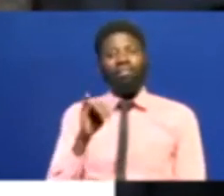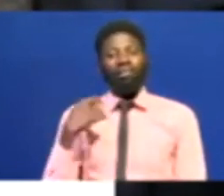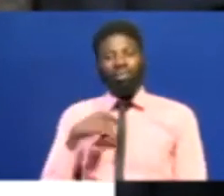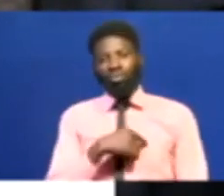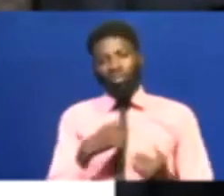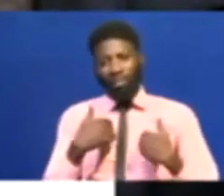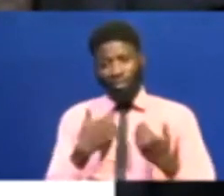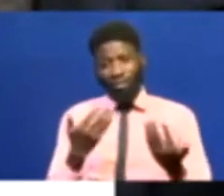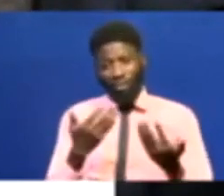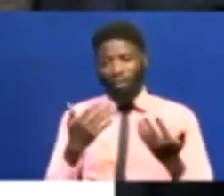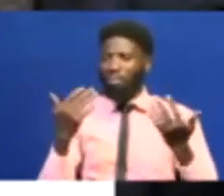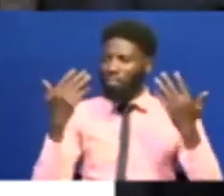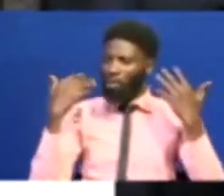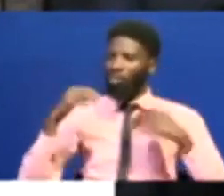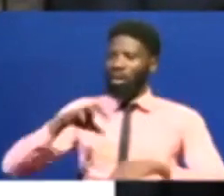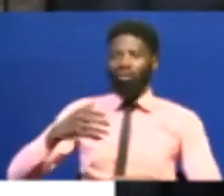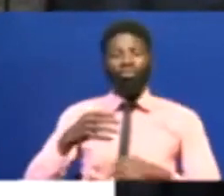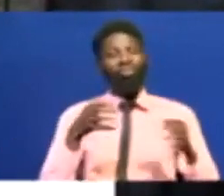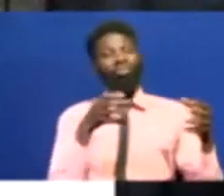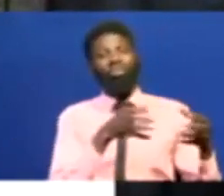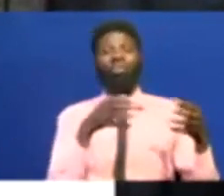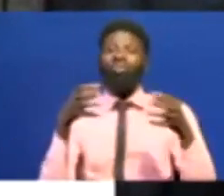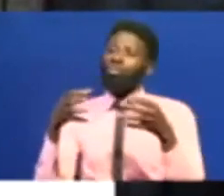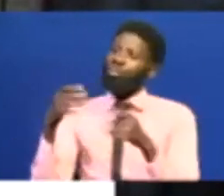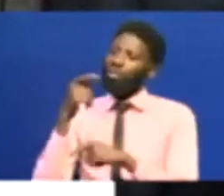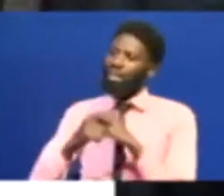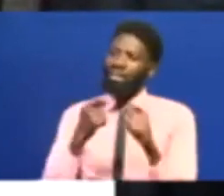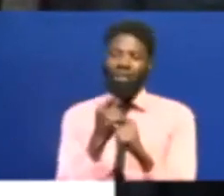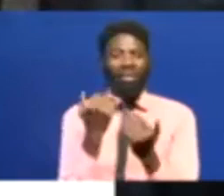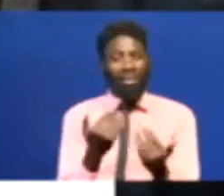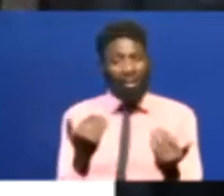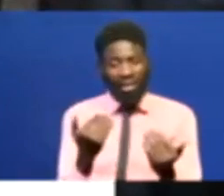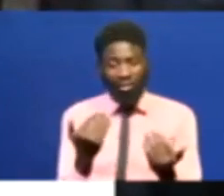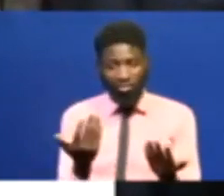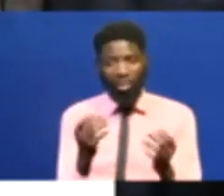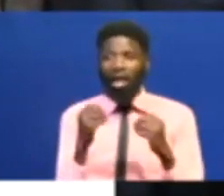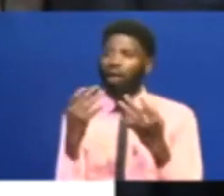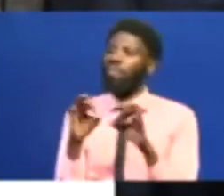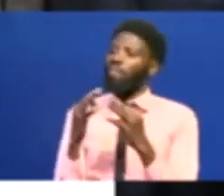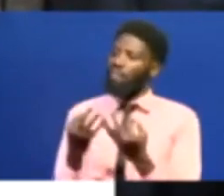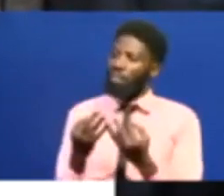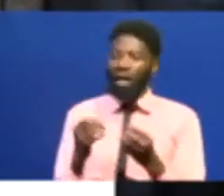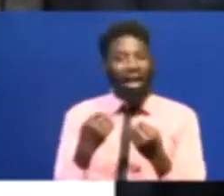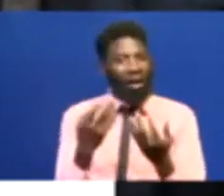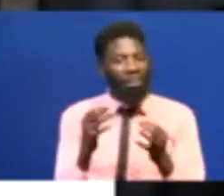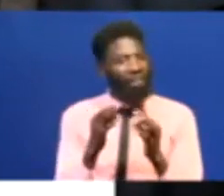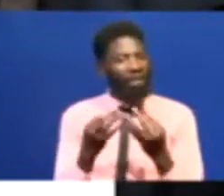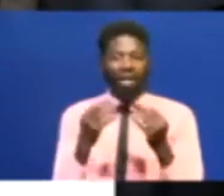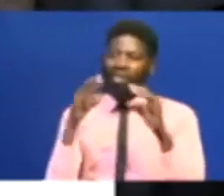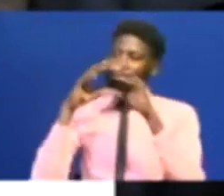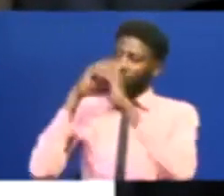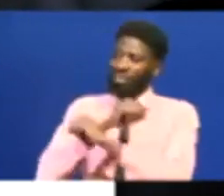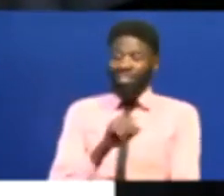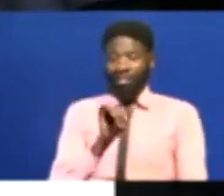Meru County, the category of children in those institutions, how many have families, how many don't have families, and this